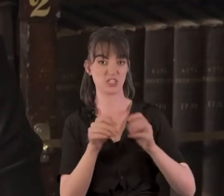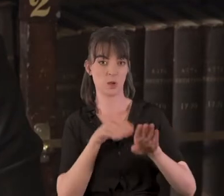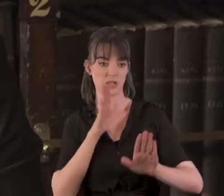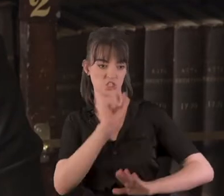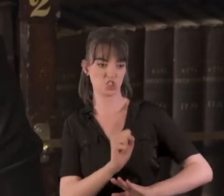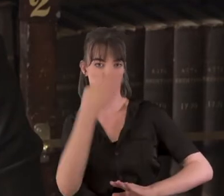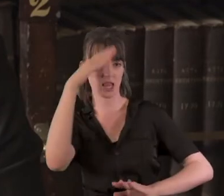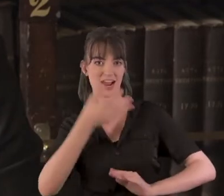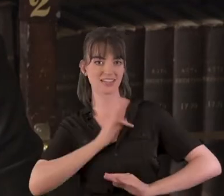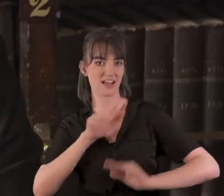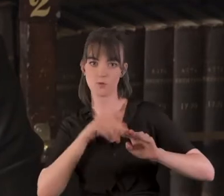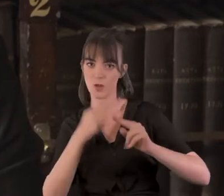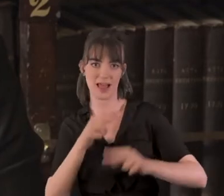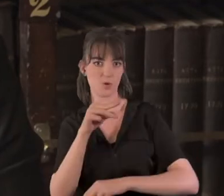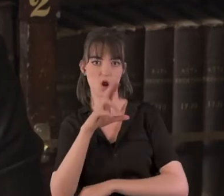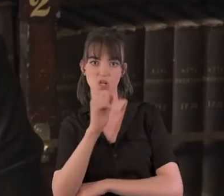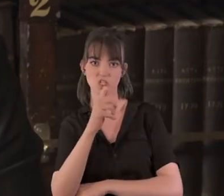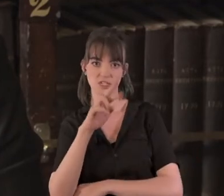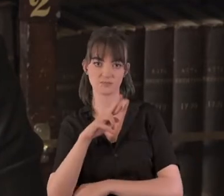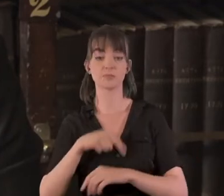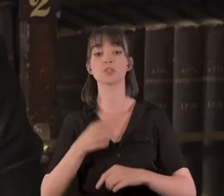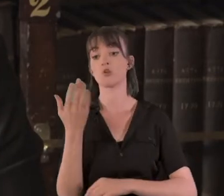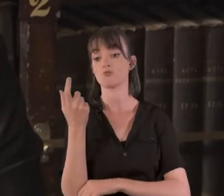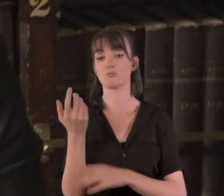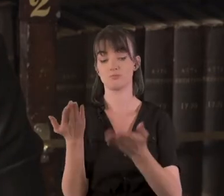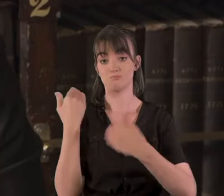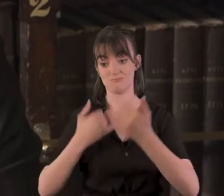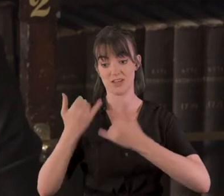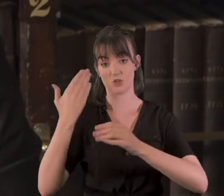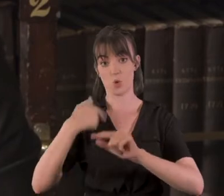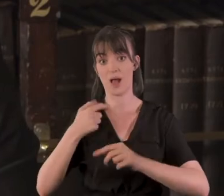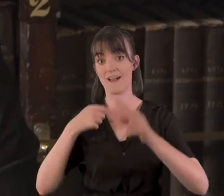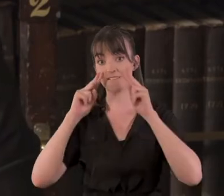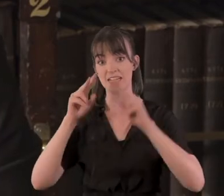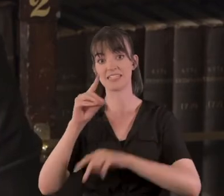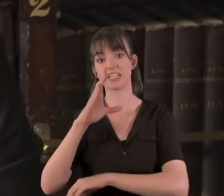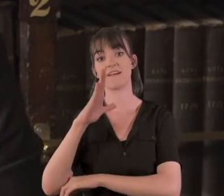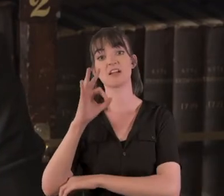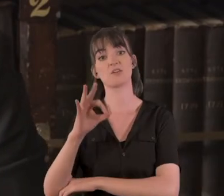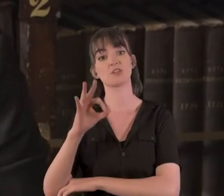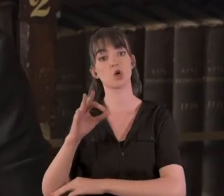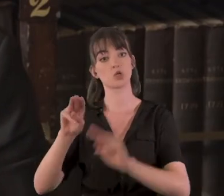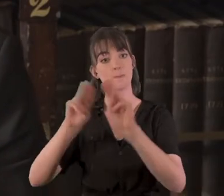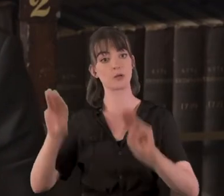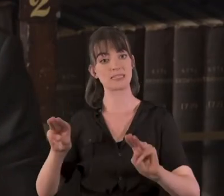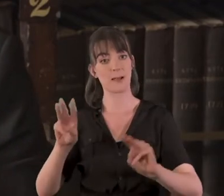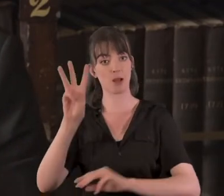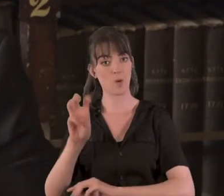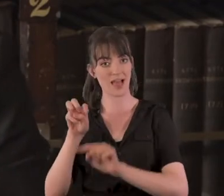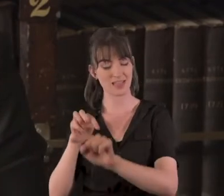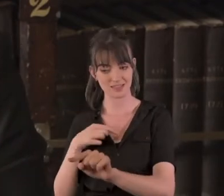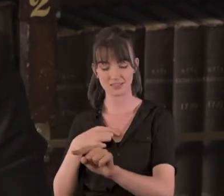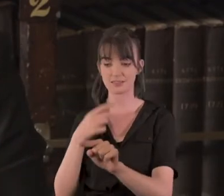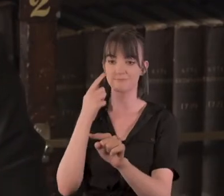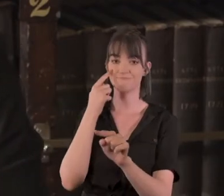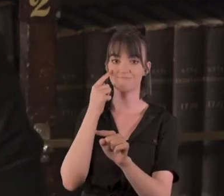on a visit to the Lloyd George Museum in Wales a number of years ago, among many of the great man's great achievements were the fact that he solved the Irish